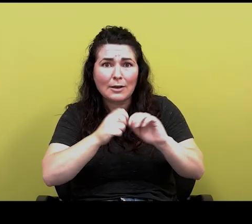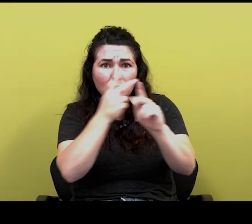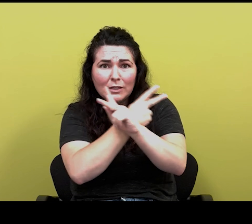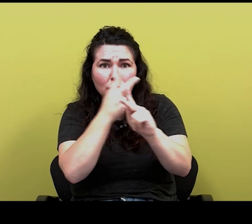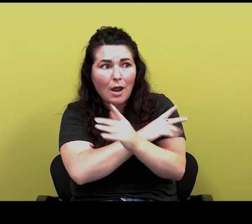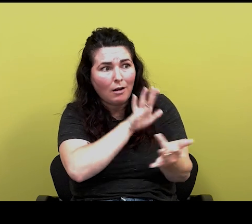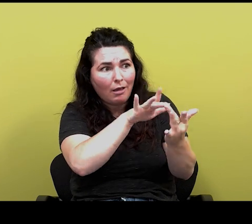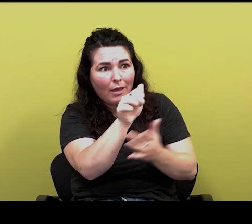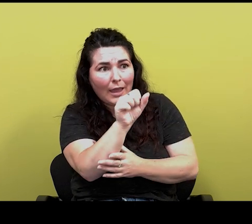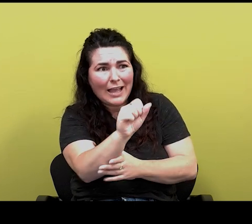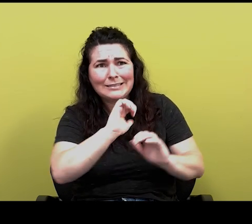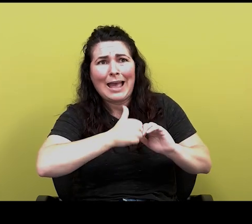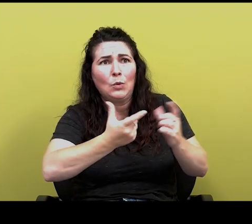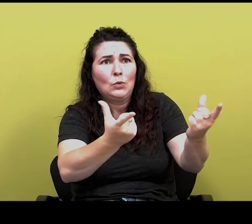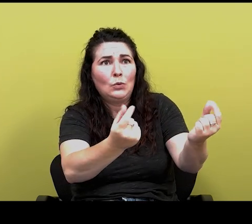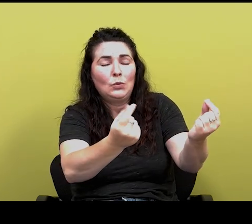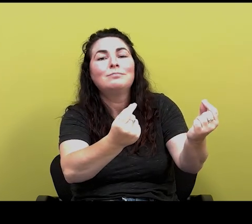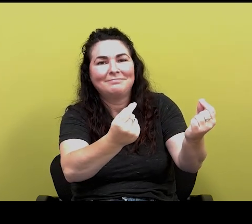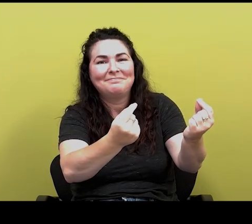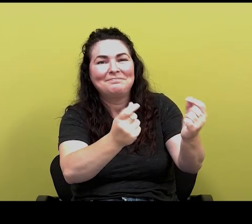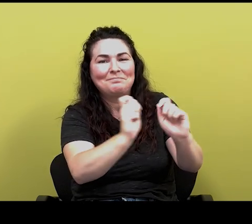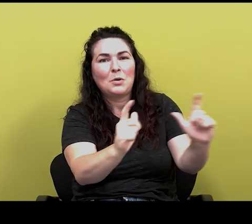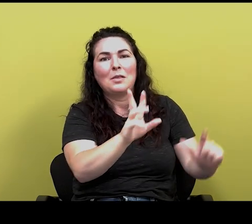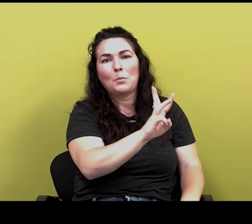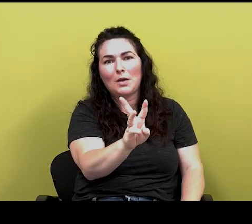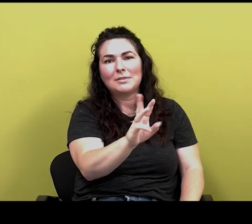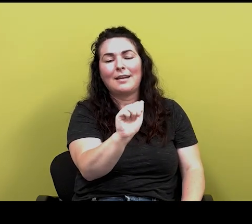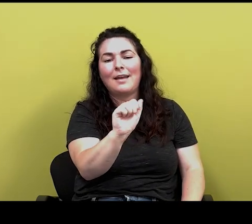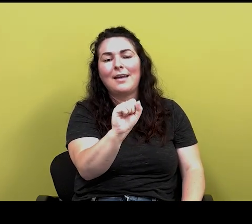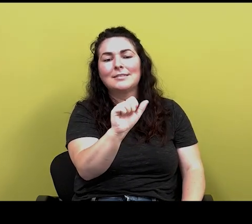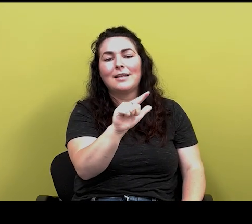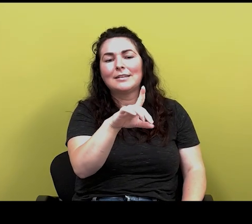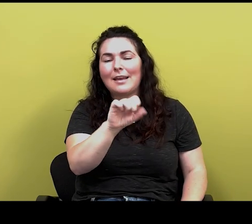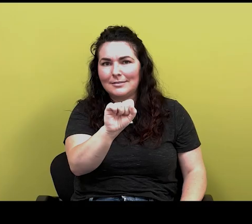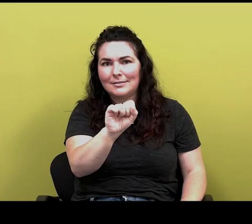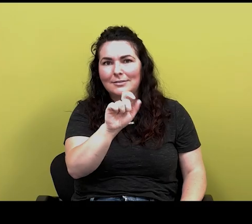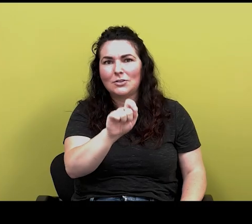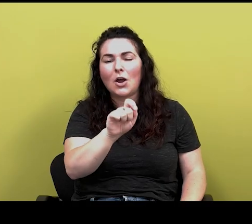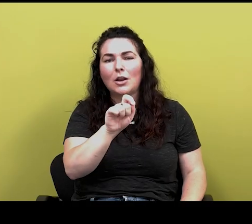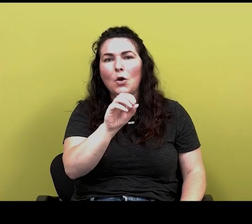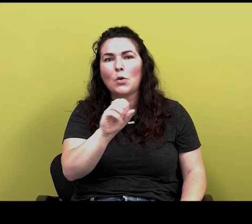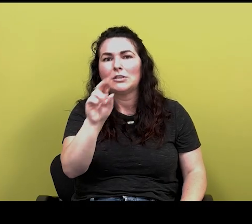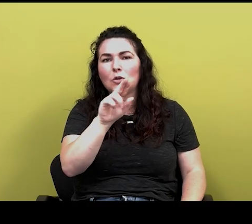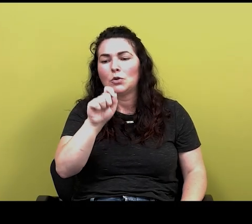slide, we have an image of our webpage to demonstrate where to find our contact information. First, navigate to